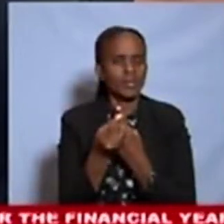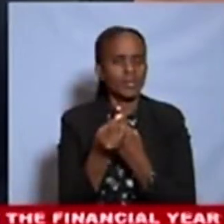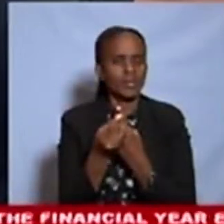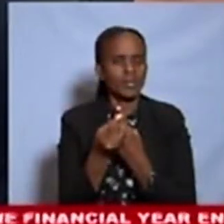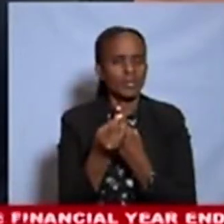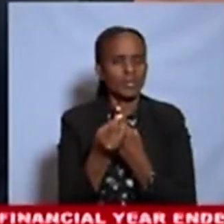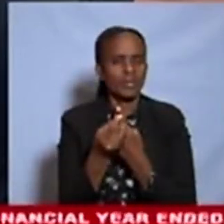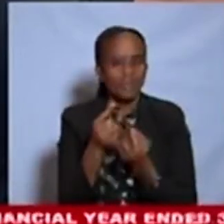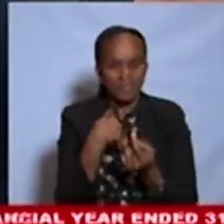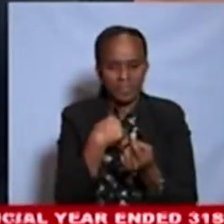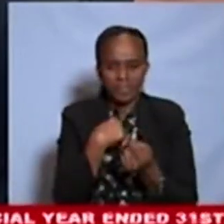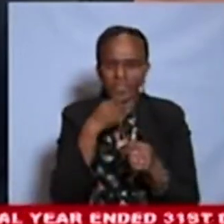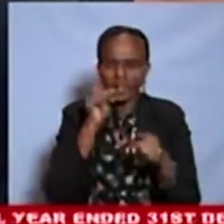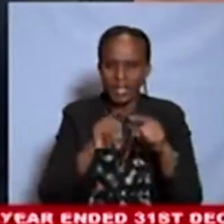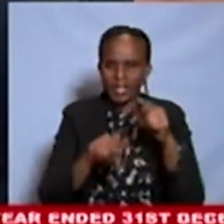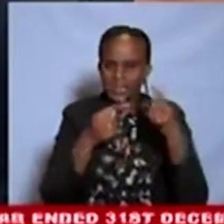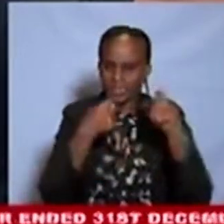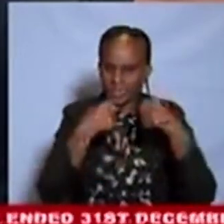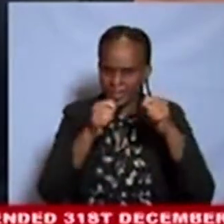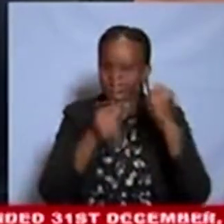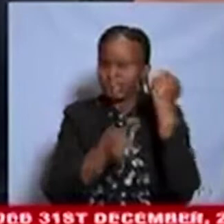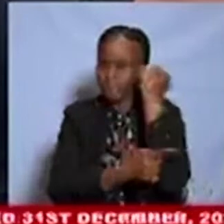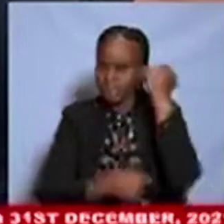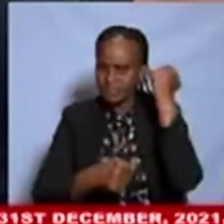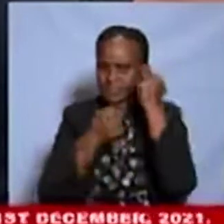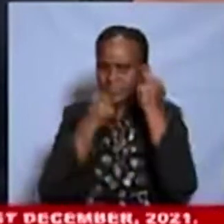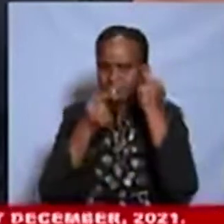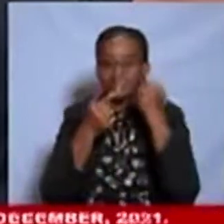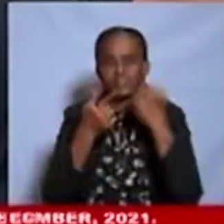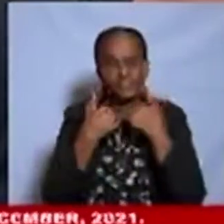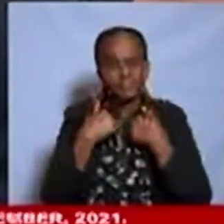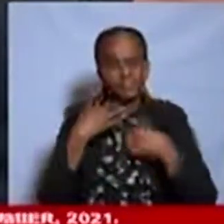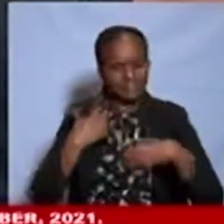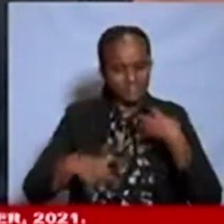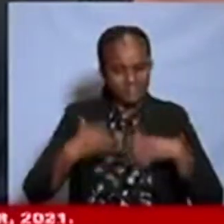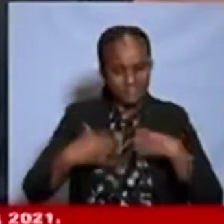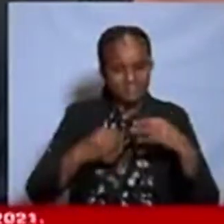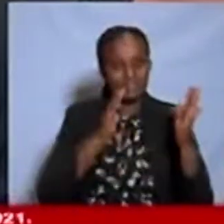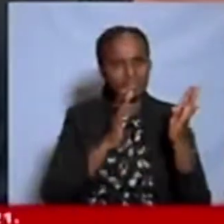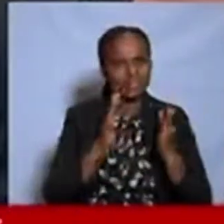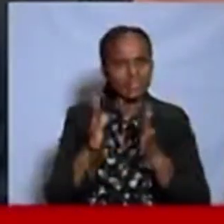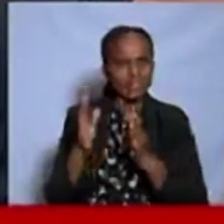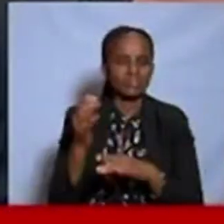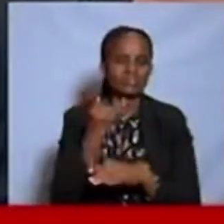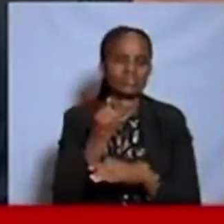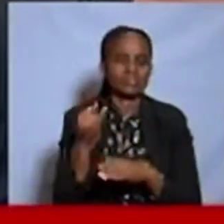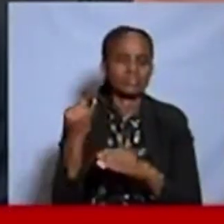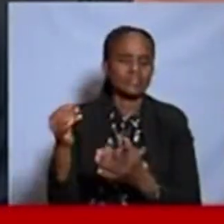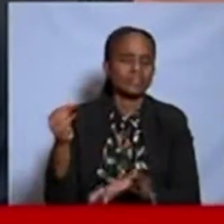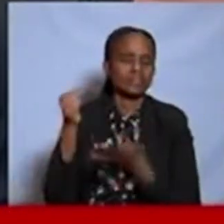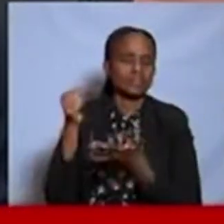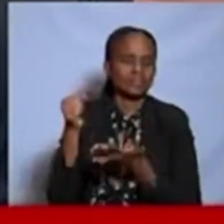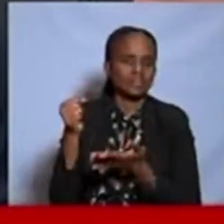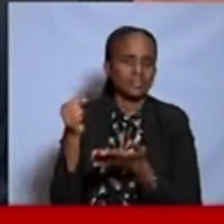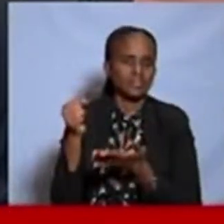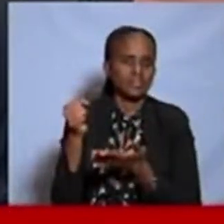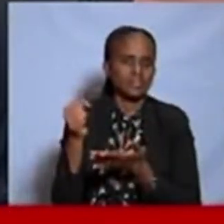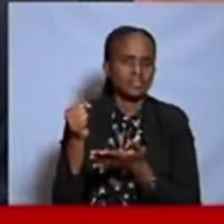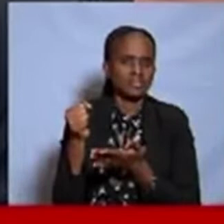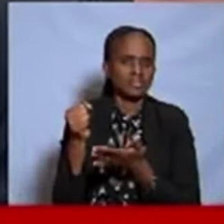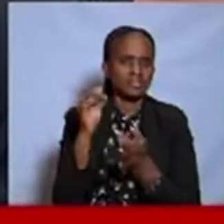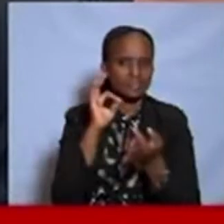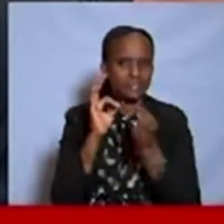And I wouldn't even be tempted to say there was an ambitious issue of budgeting. I think I